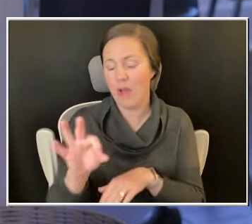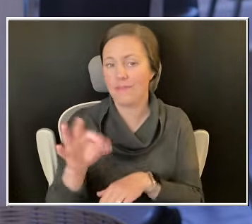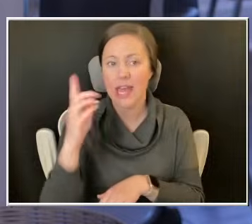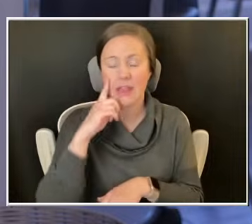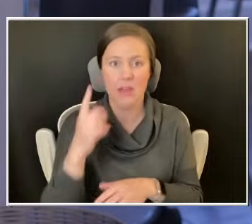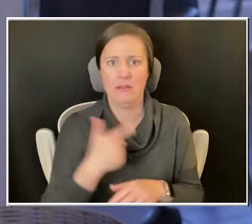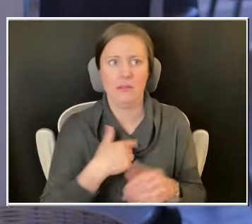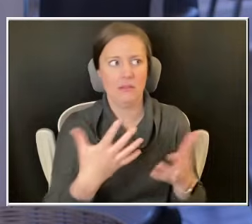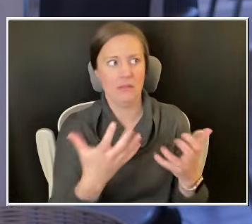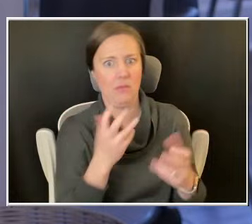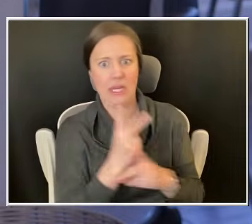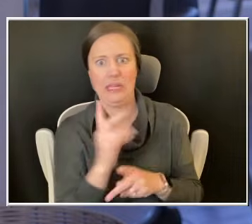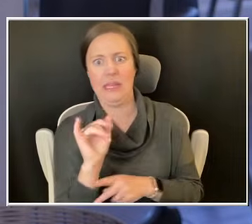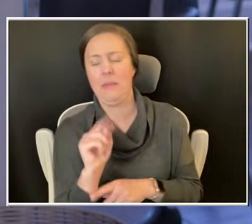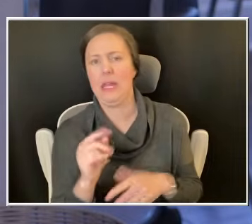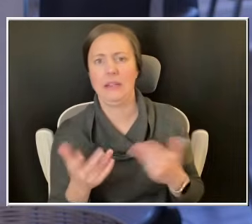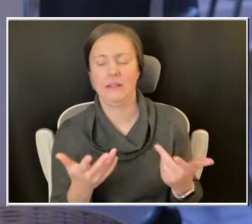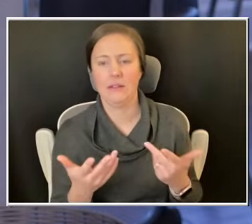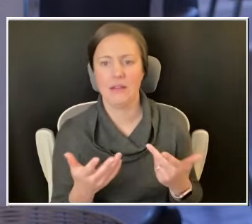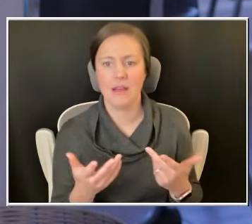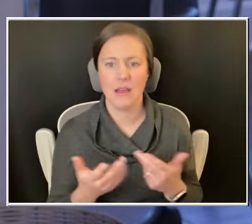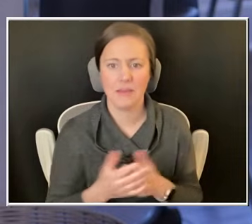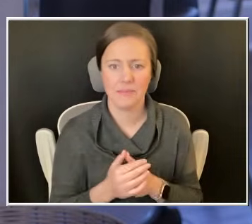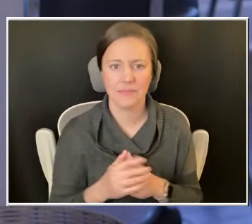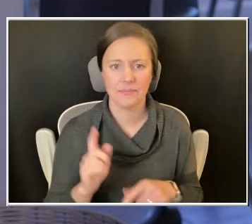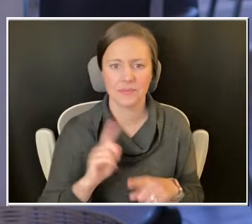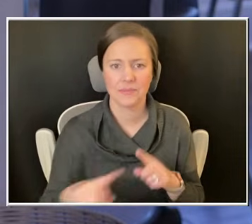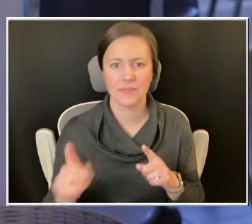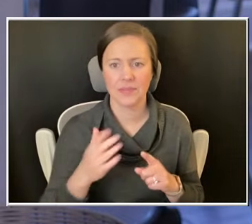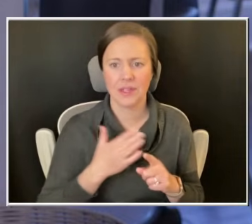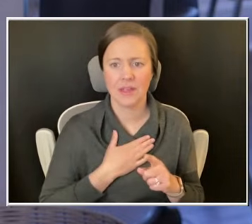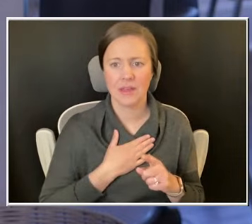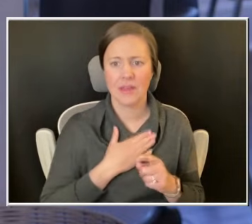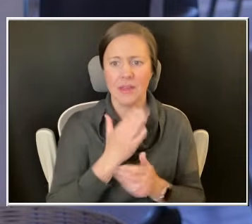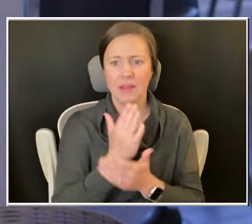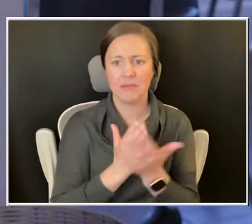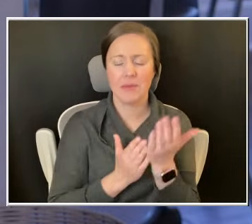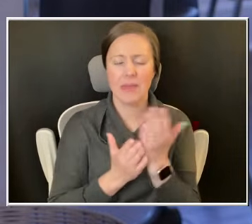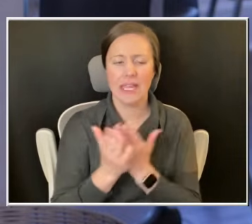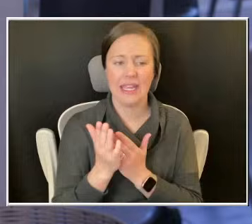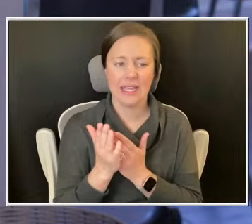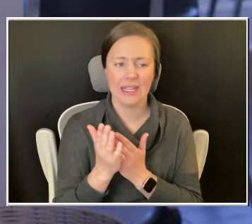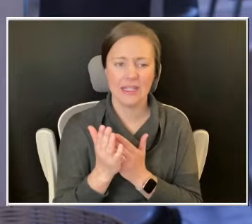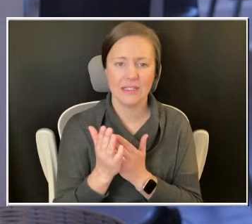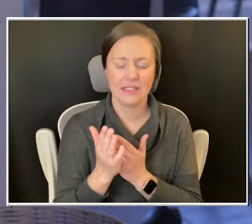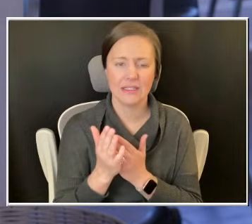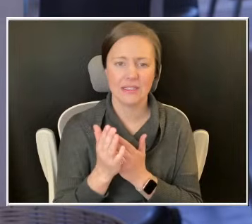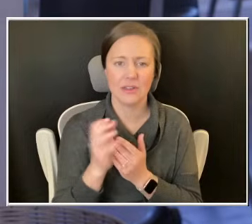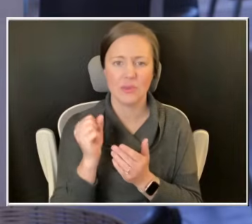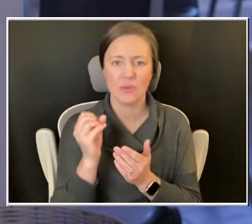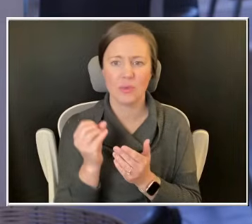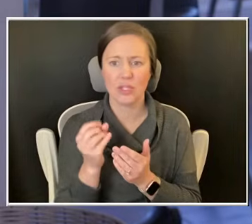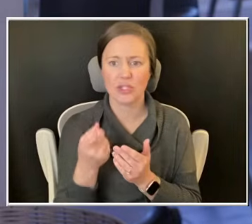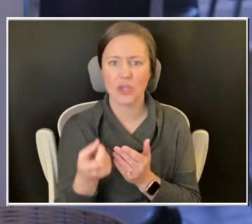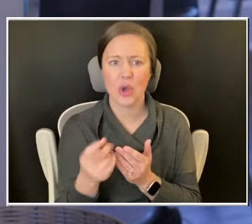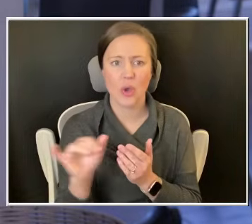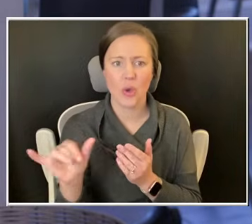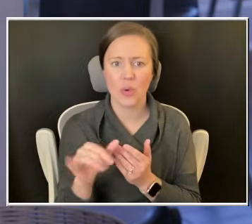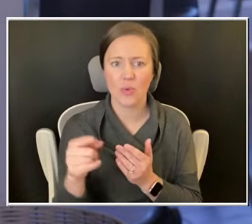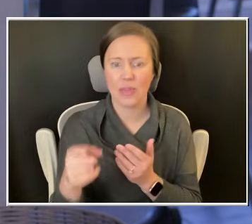thought. But my hand was so like necrotic, it was